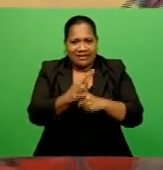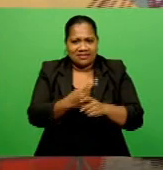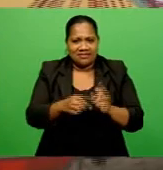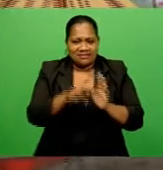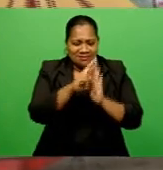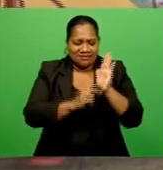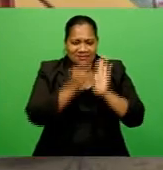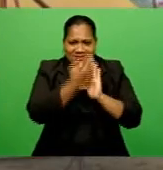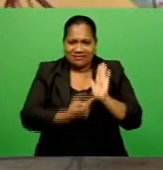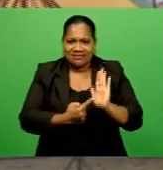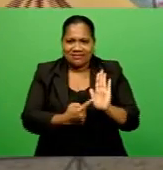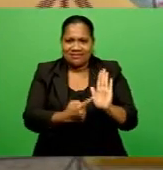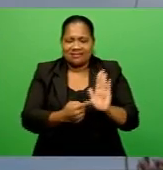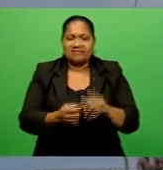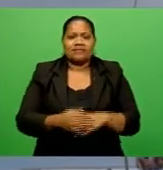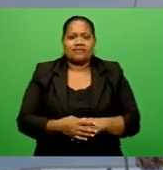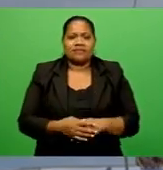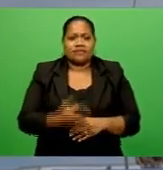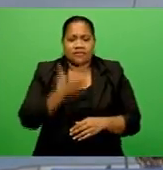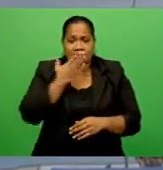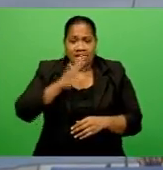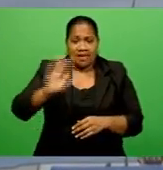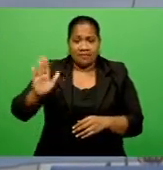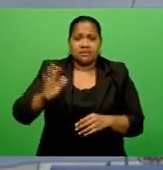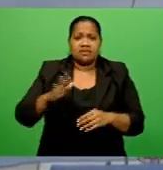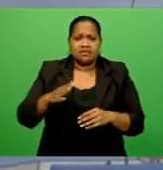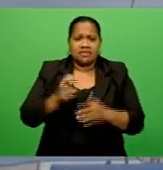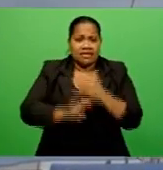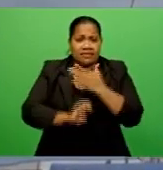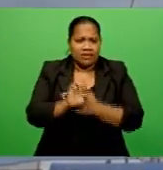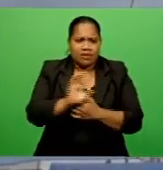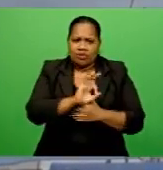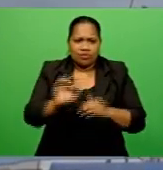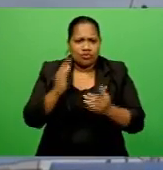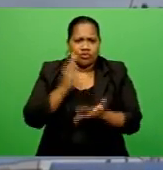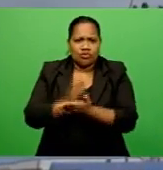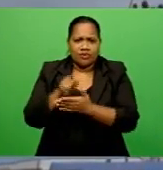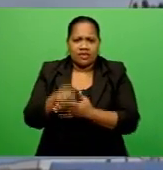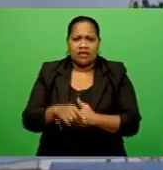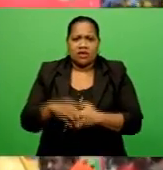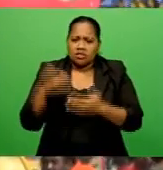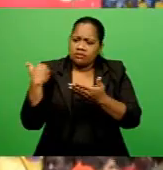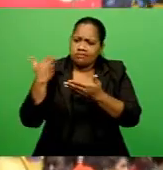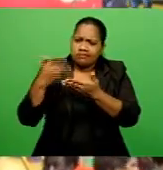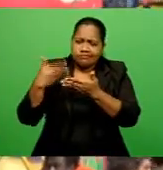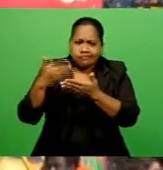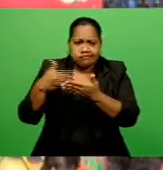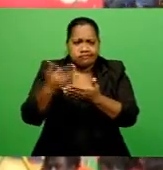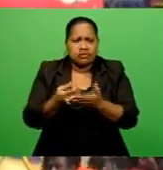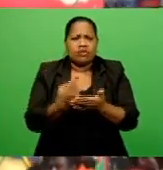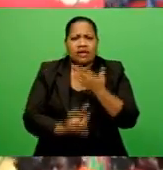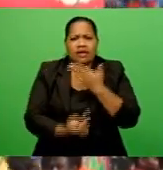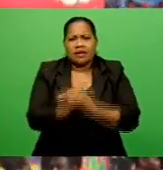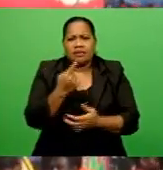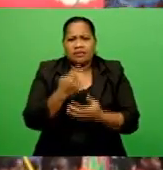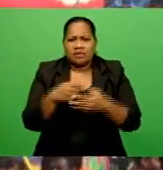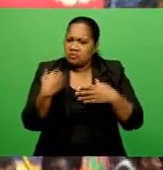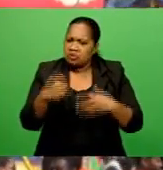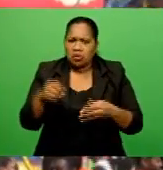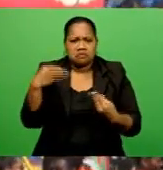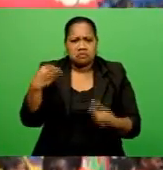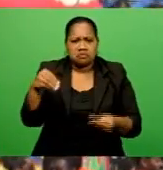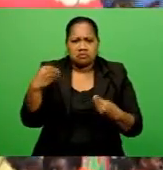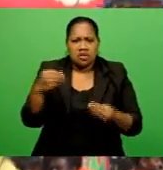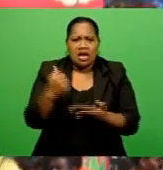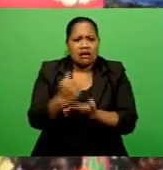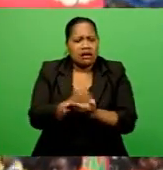Horror stories from the then Hibiscus Events Group don't end there. For years, it presented no audited accounts, and space provided by